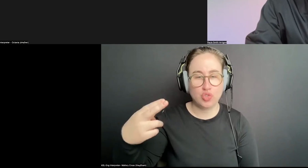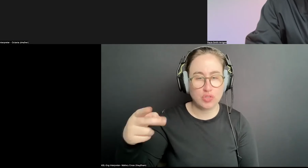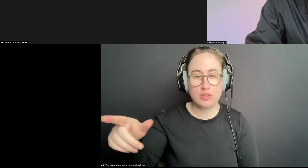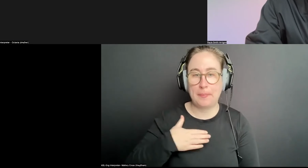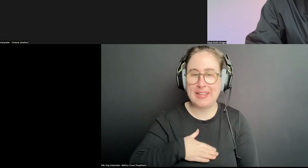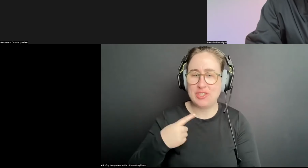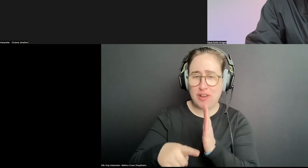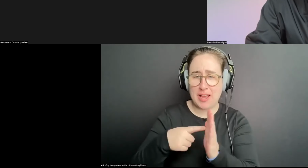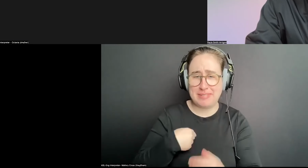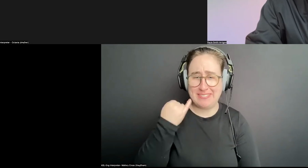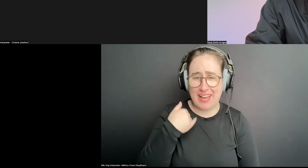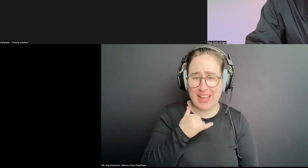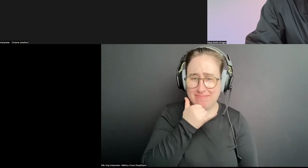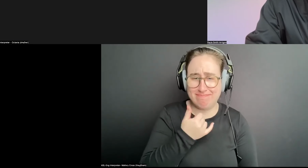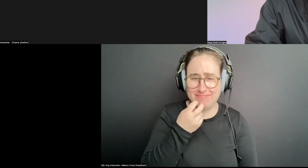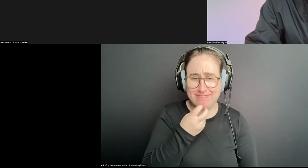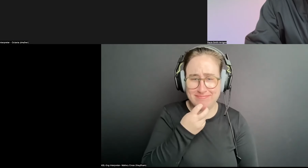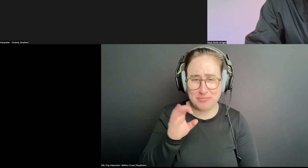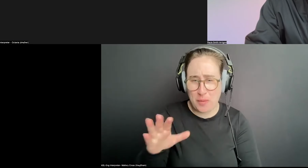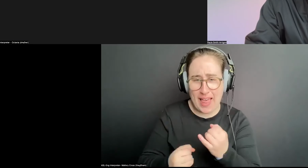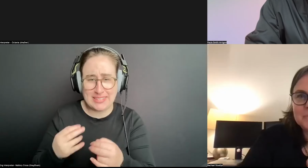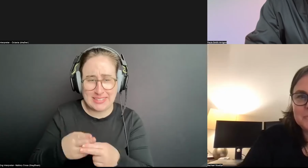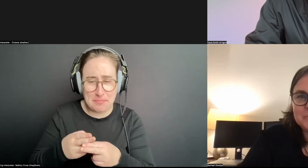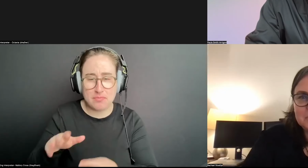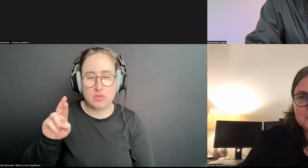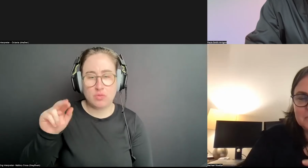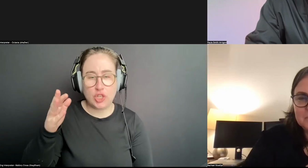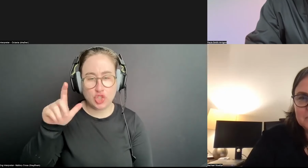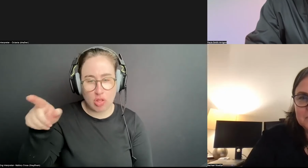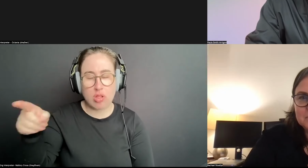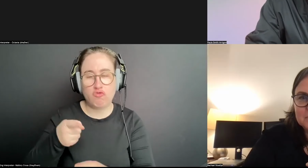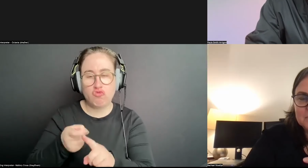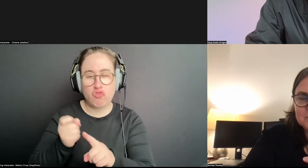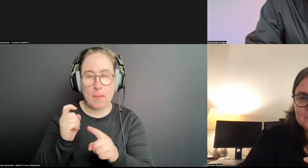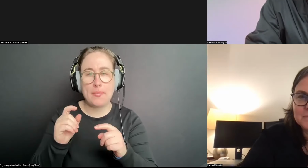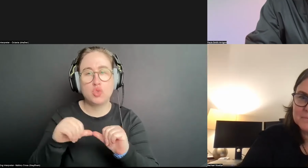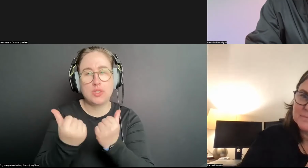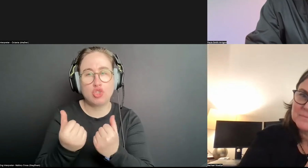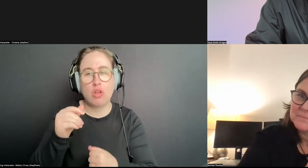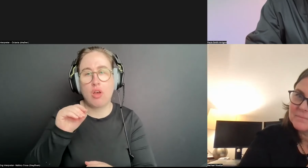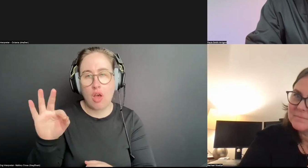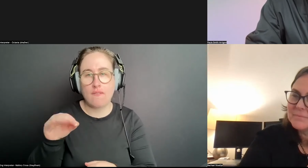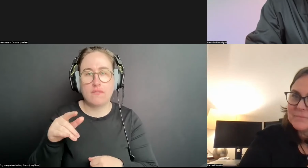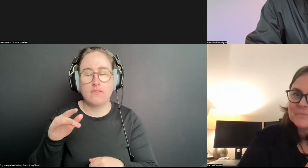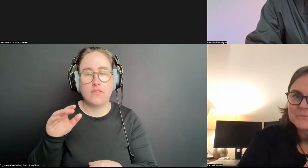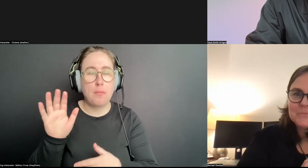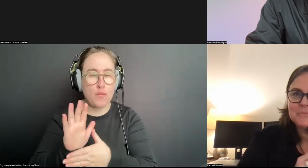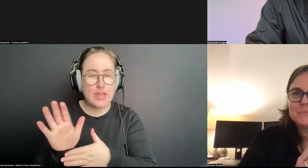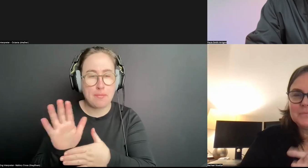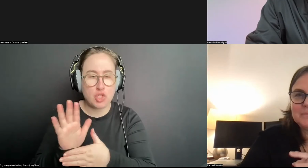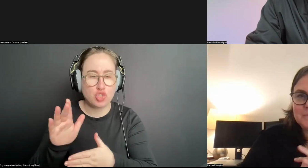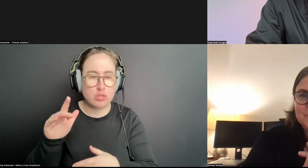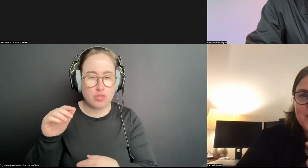please correct me if I've mispronounced your last name. Rachel comes from the Association of Moving Image Archives,